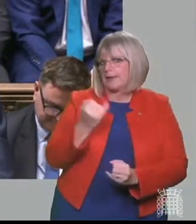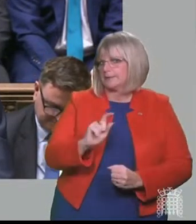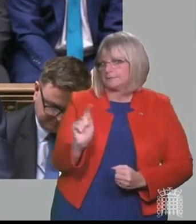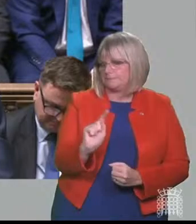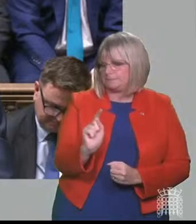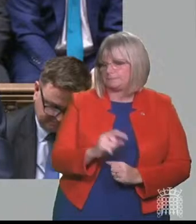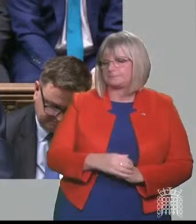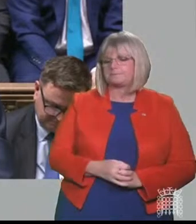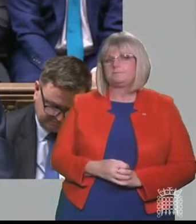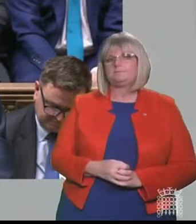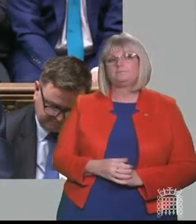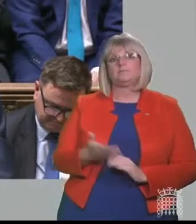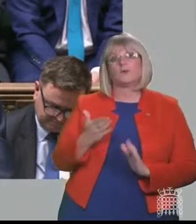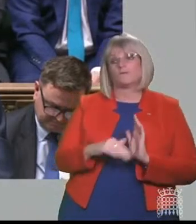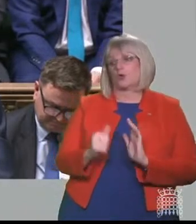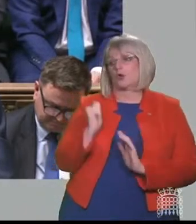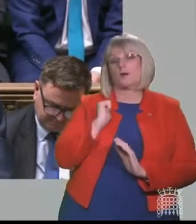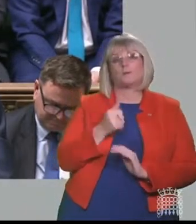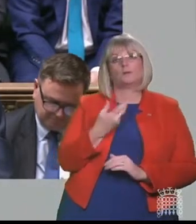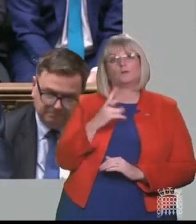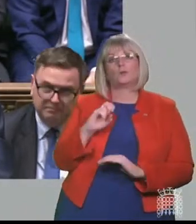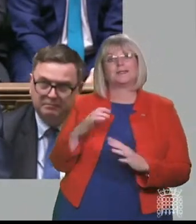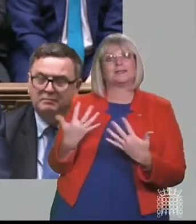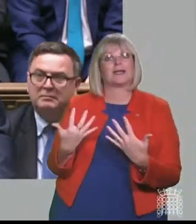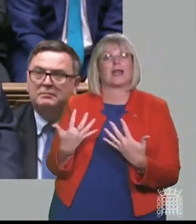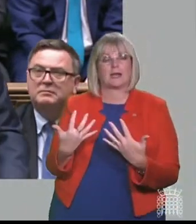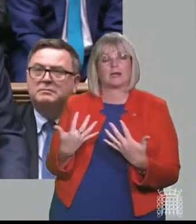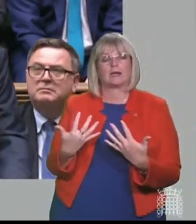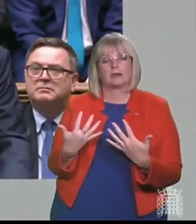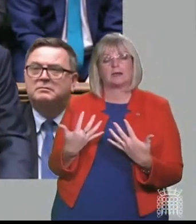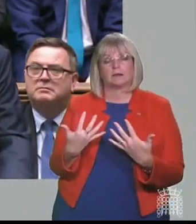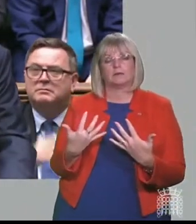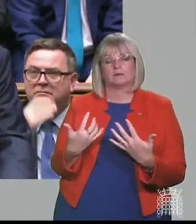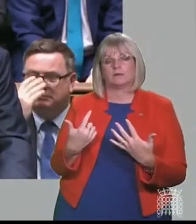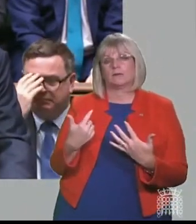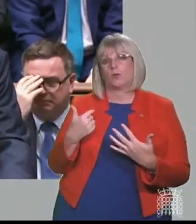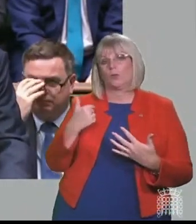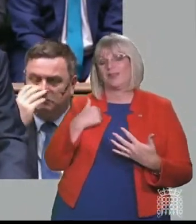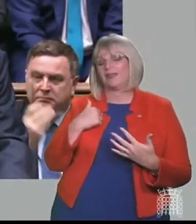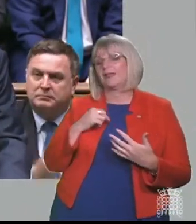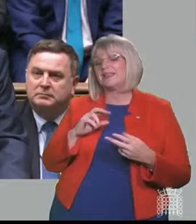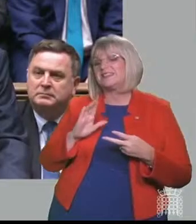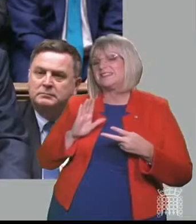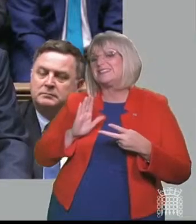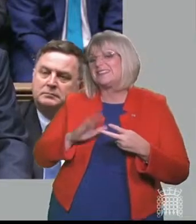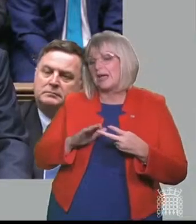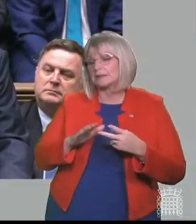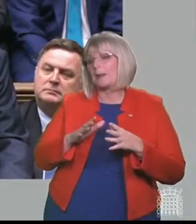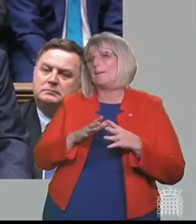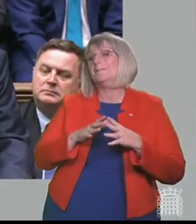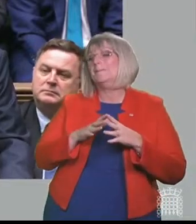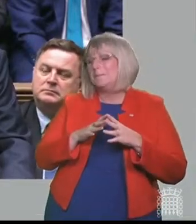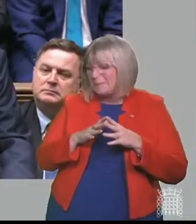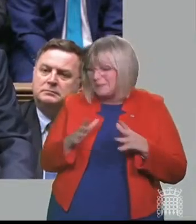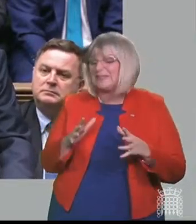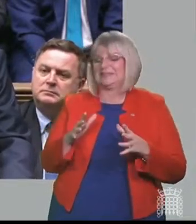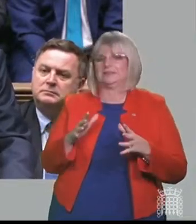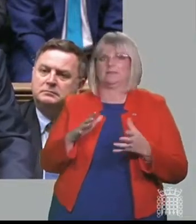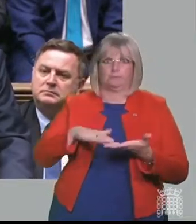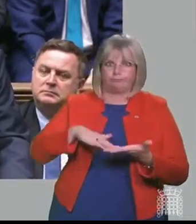since 2010, we have seen the second highest growth in investment of any G7